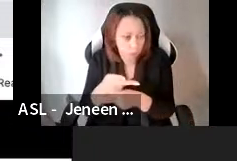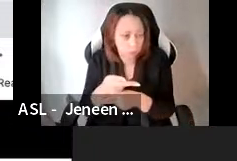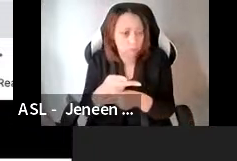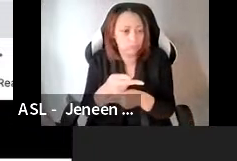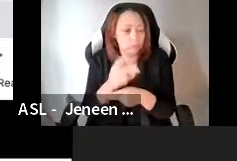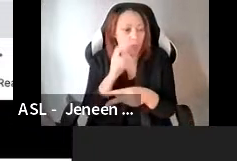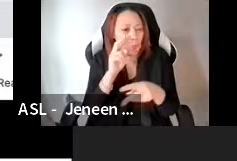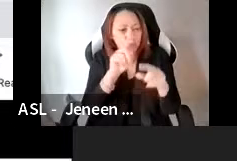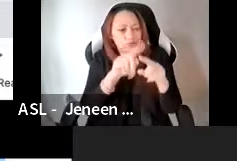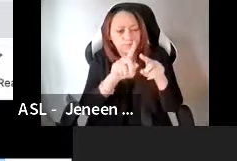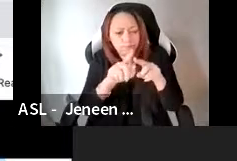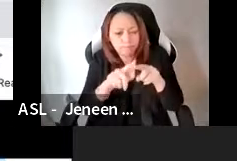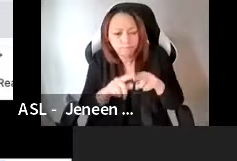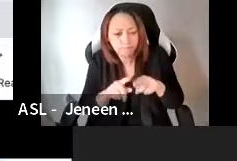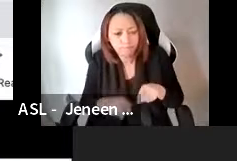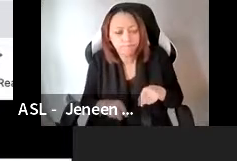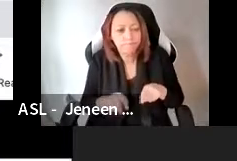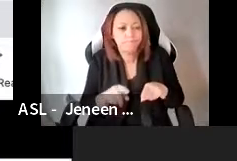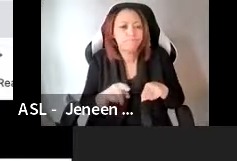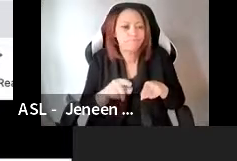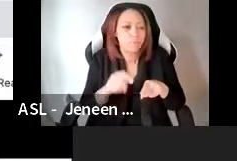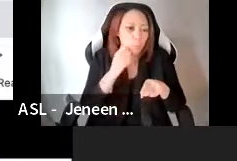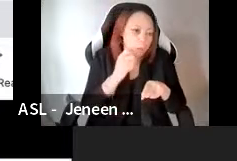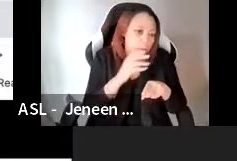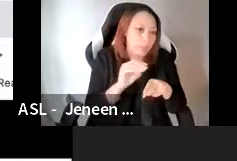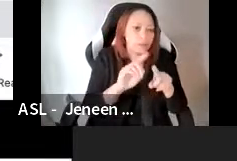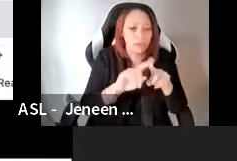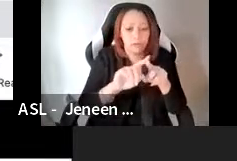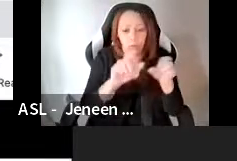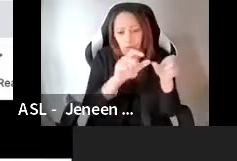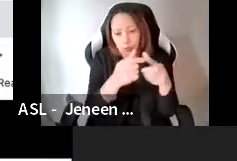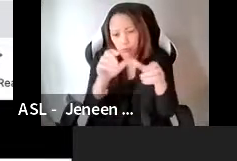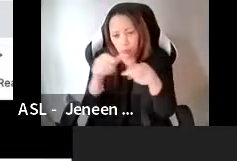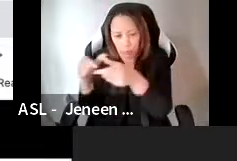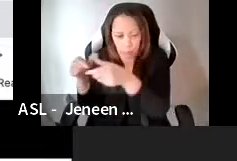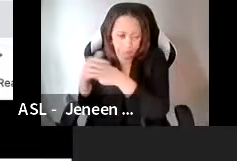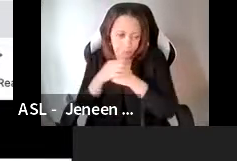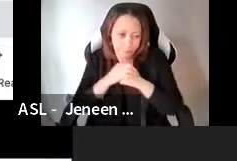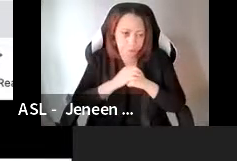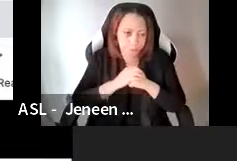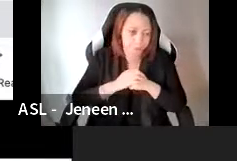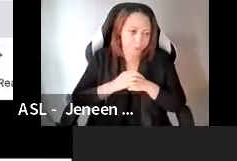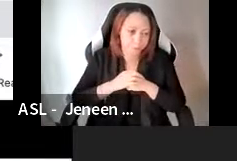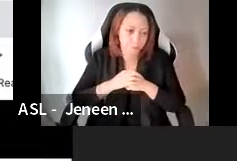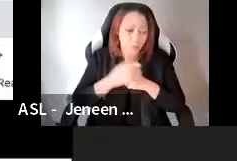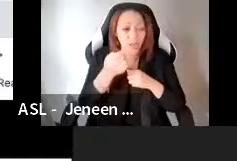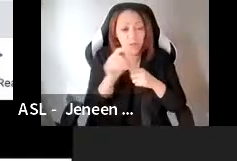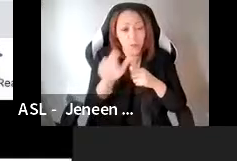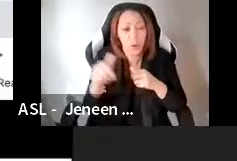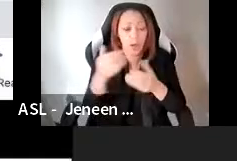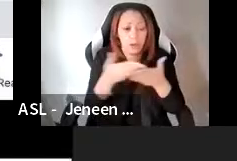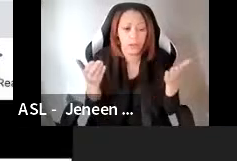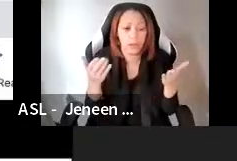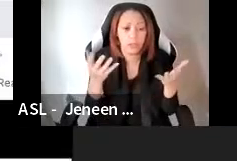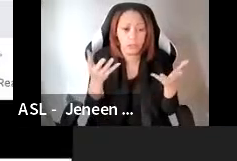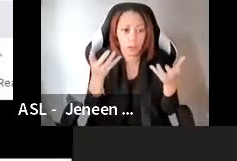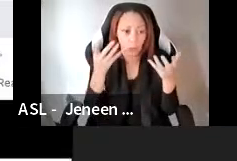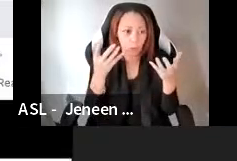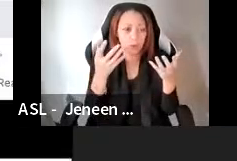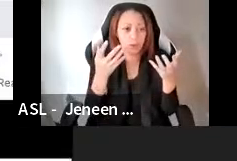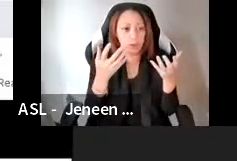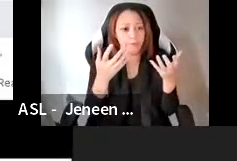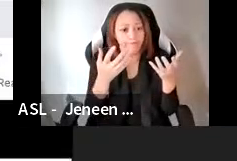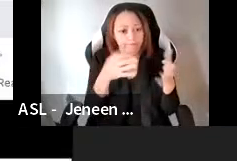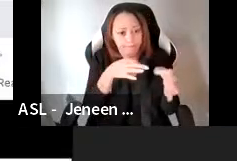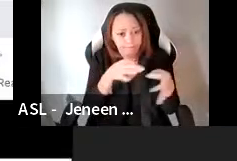the different racial and ethnic groups there. So a couple other things that I do want to point out